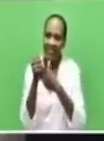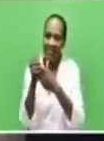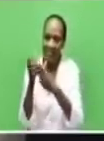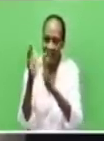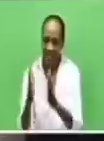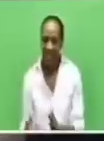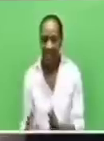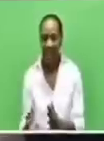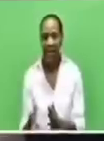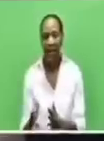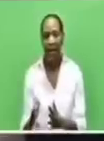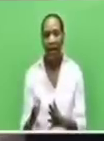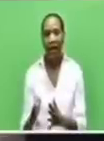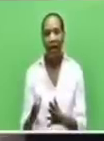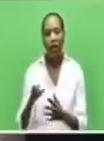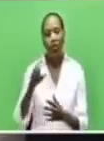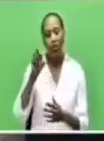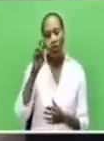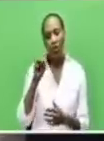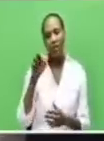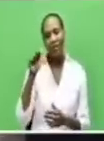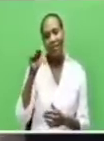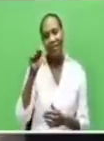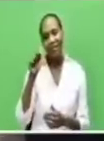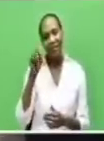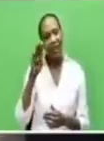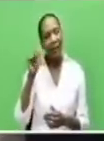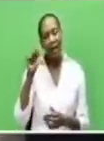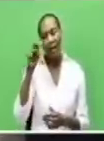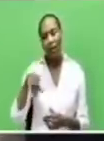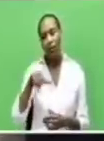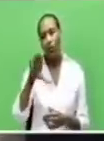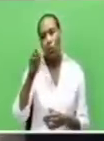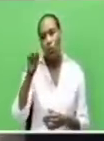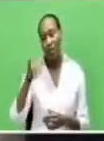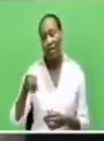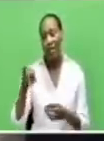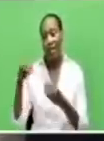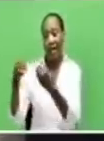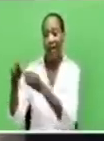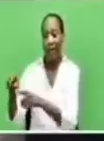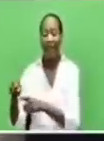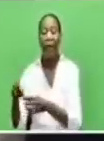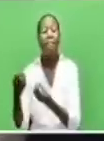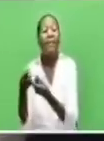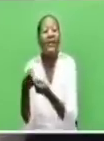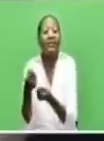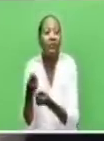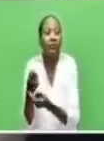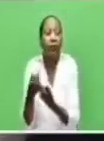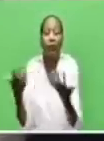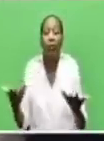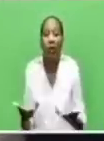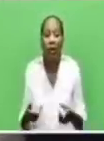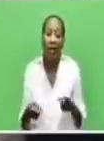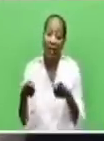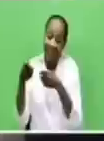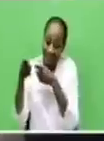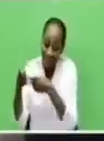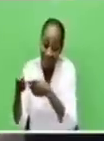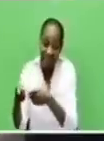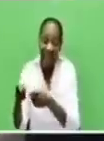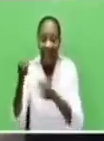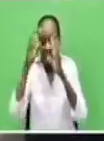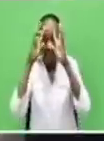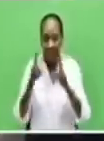estate tells the country where he got the US dollars that were stolen at Palapala farm. She decided to